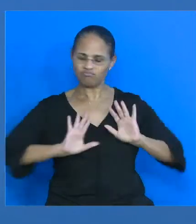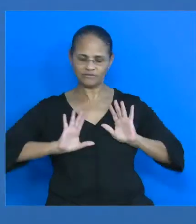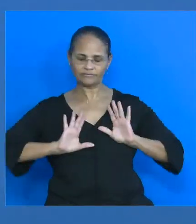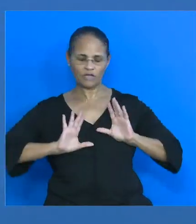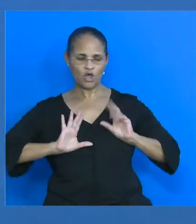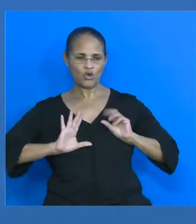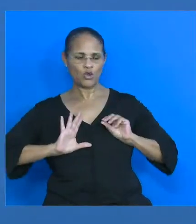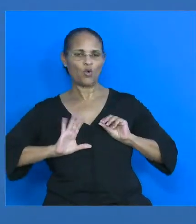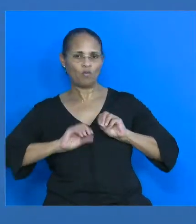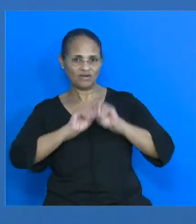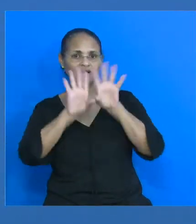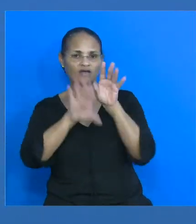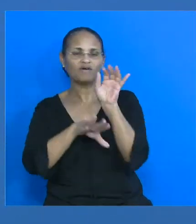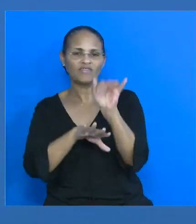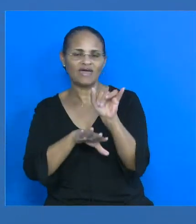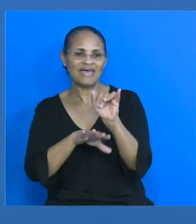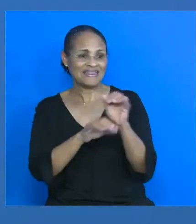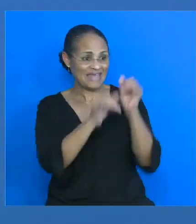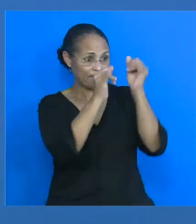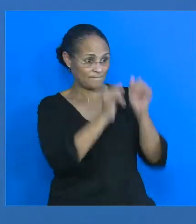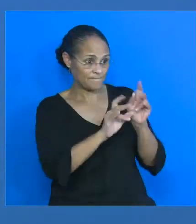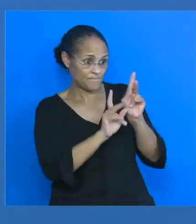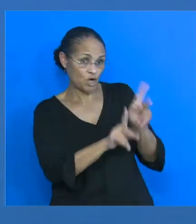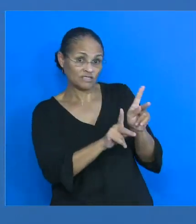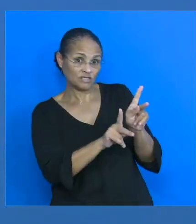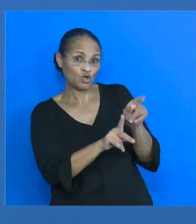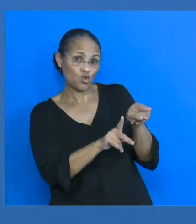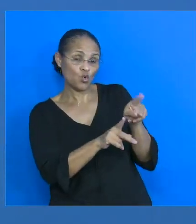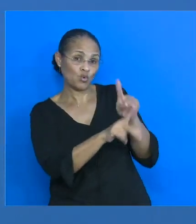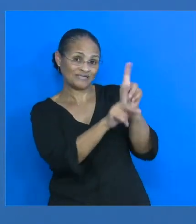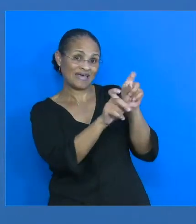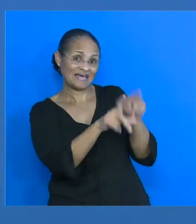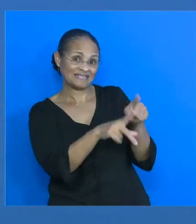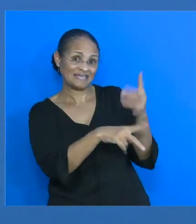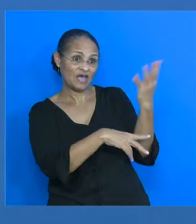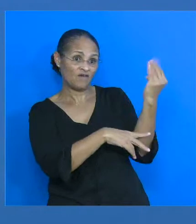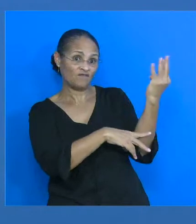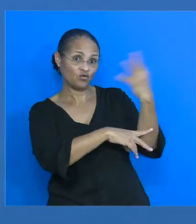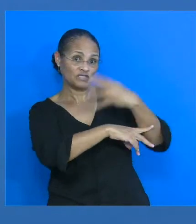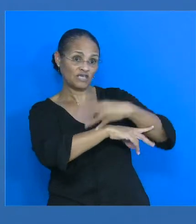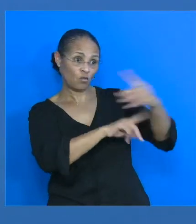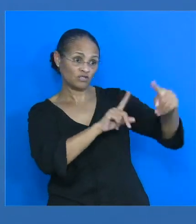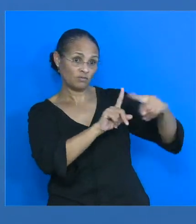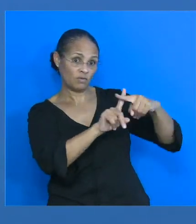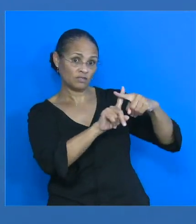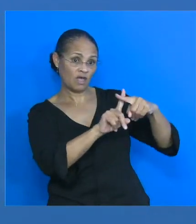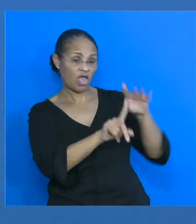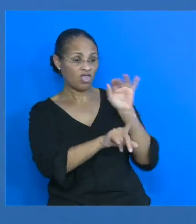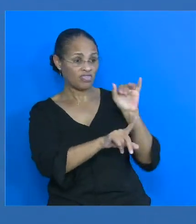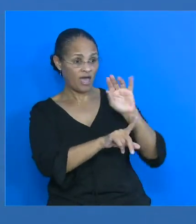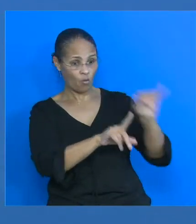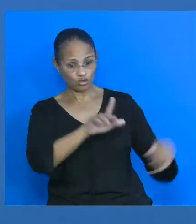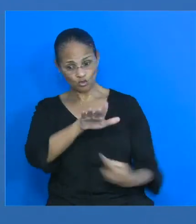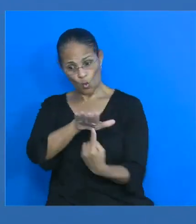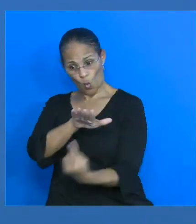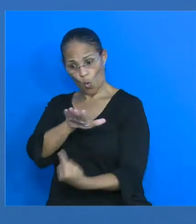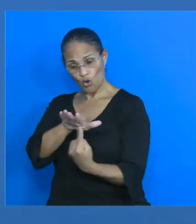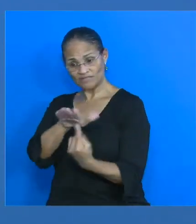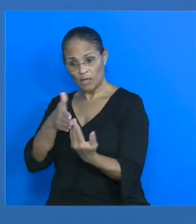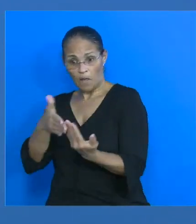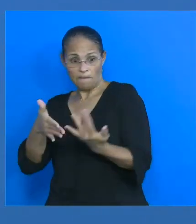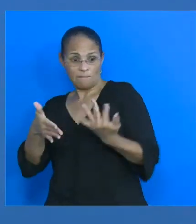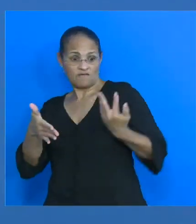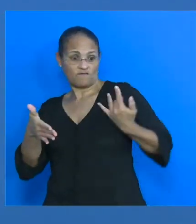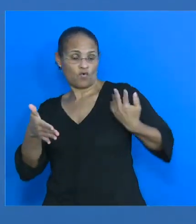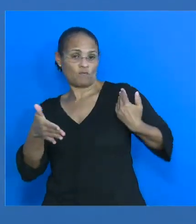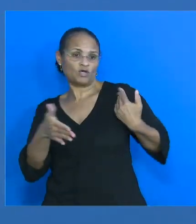we clarify that. That individual who was tested on their day 14 test who was positive was quarantined for a significant amount of time as they were